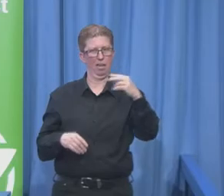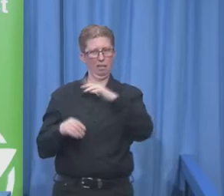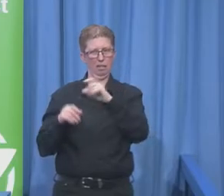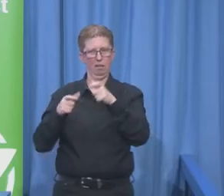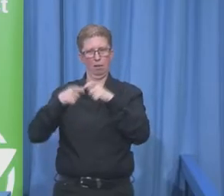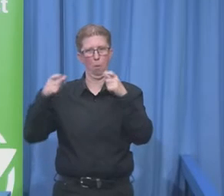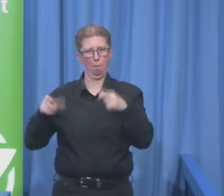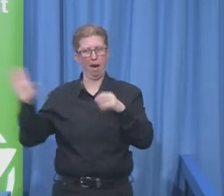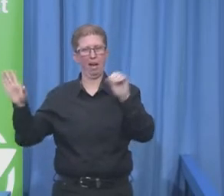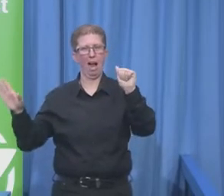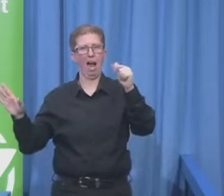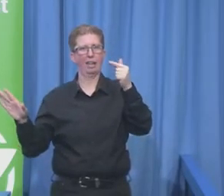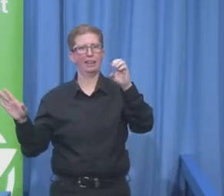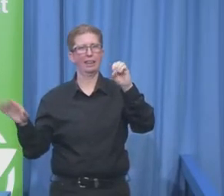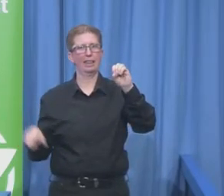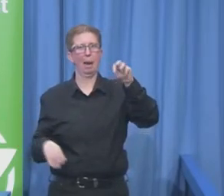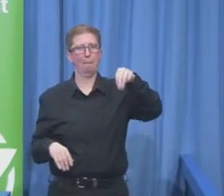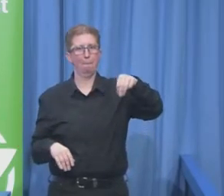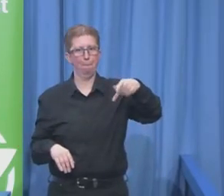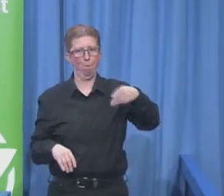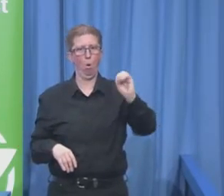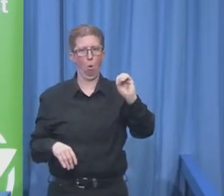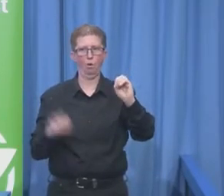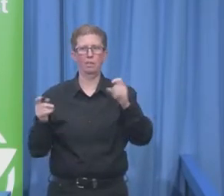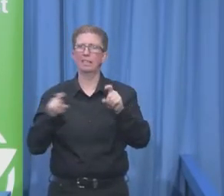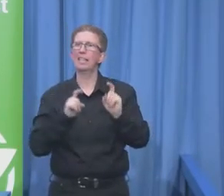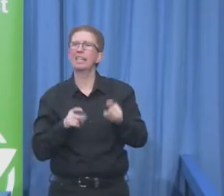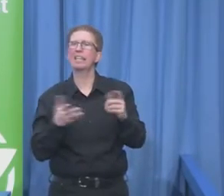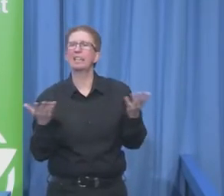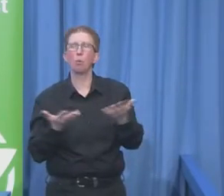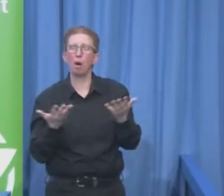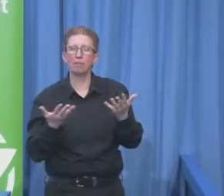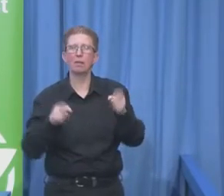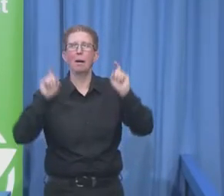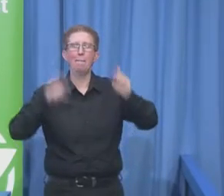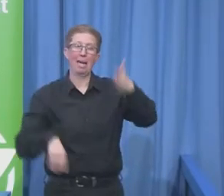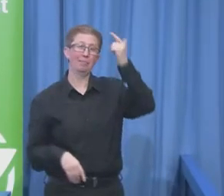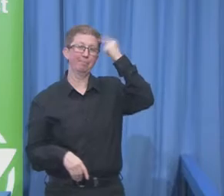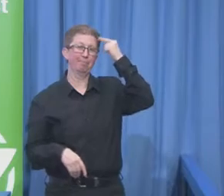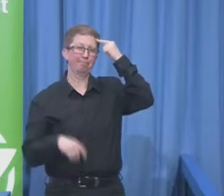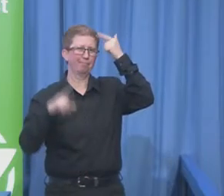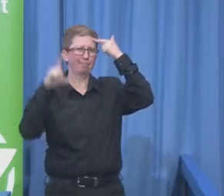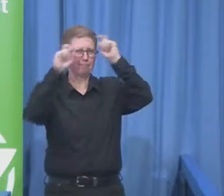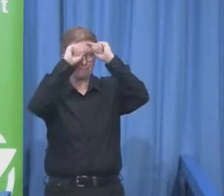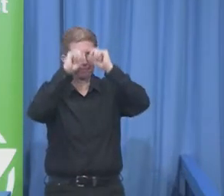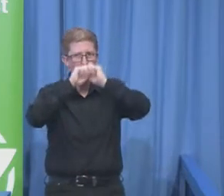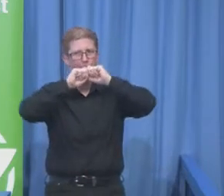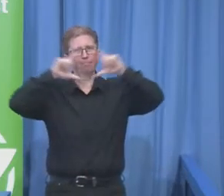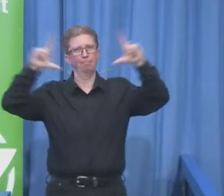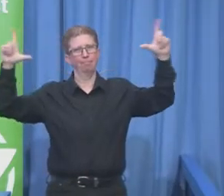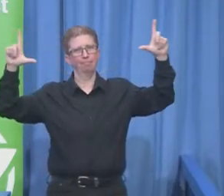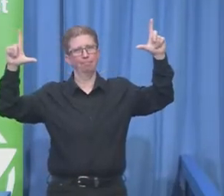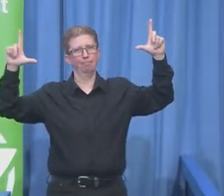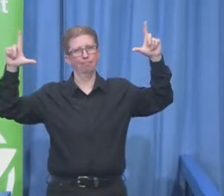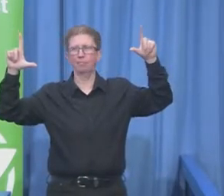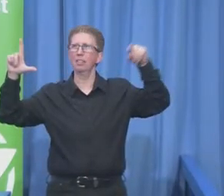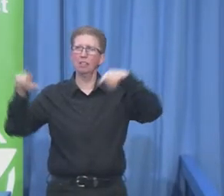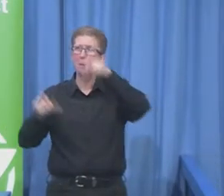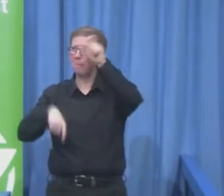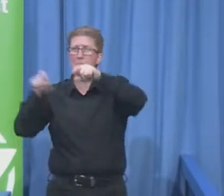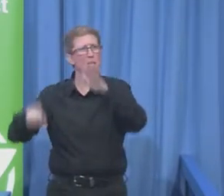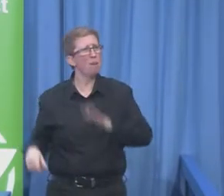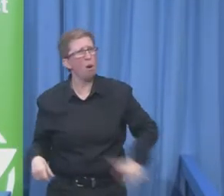to, it's a special model where we look at placement of persons with intellectual disability, persons with autism.